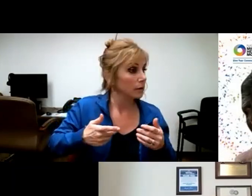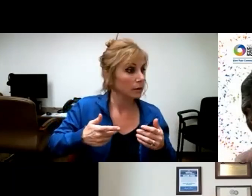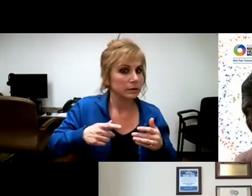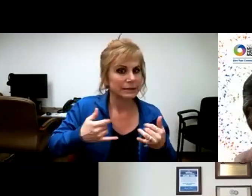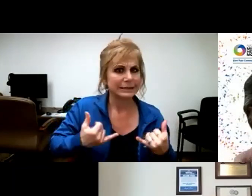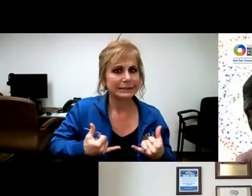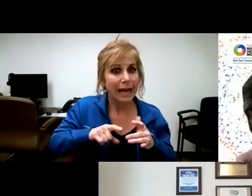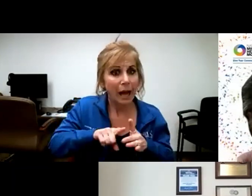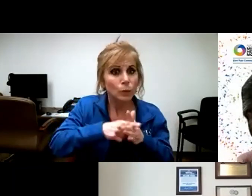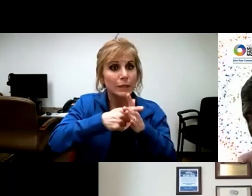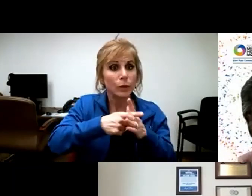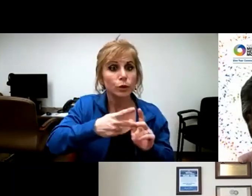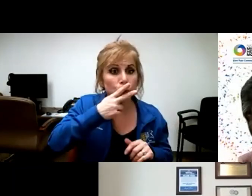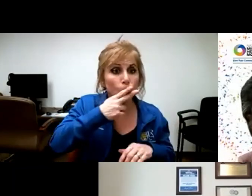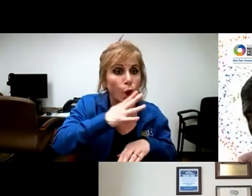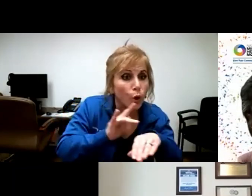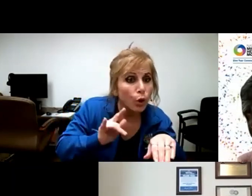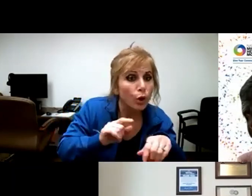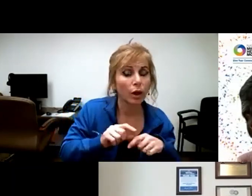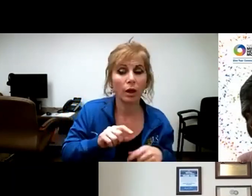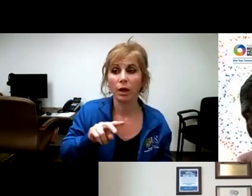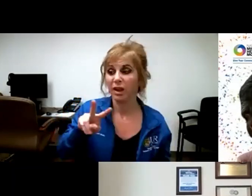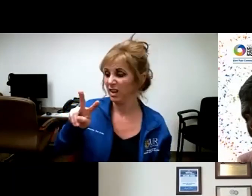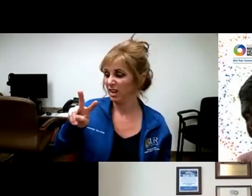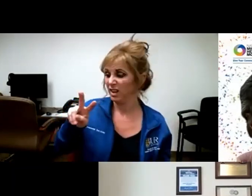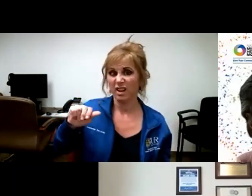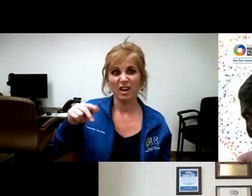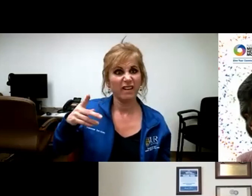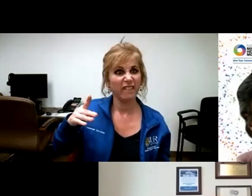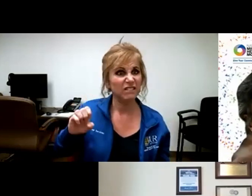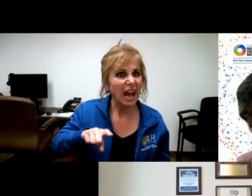longer exposure, and we do not know what the